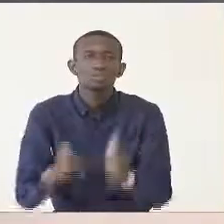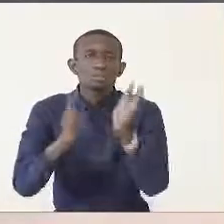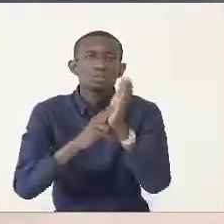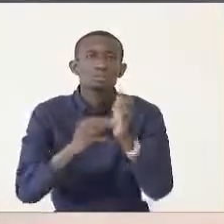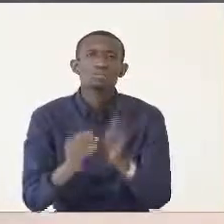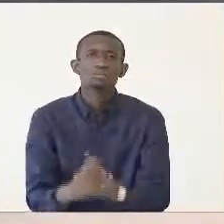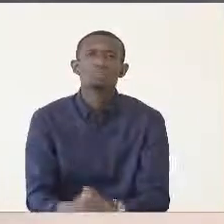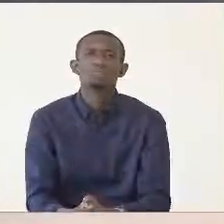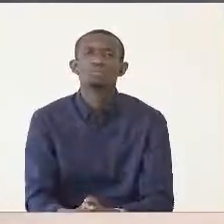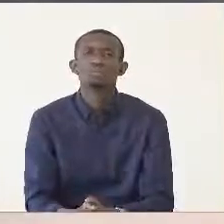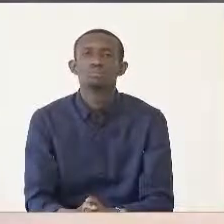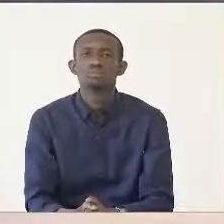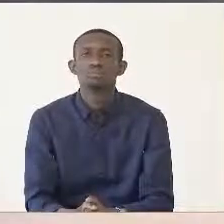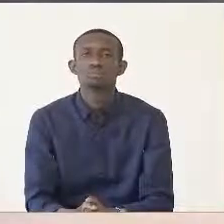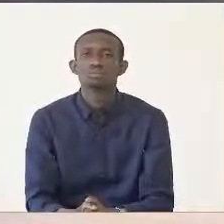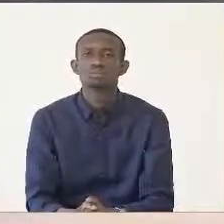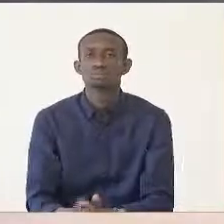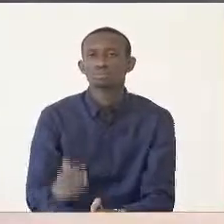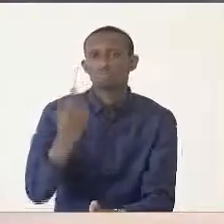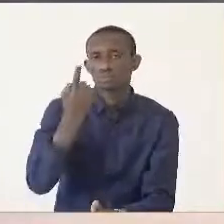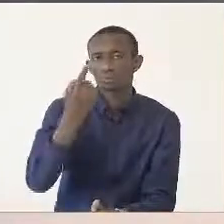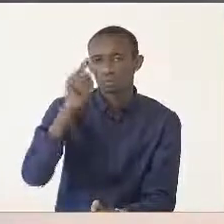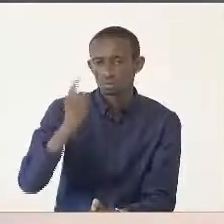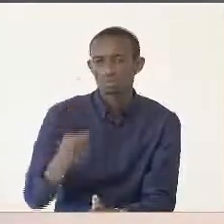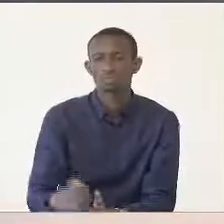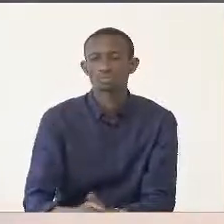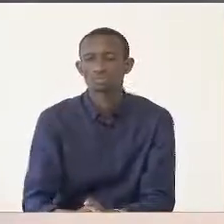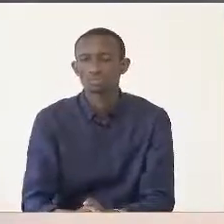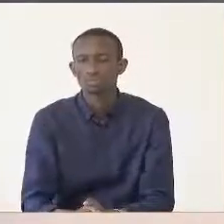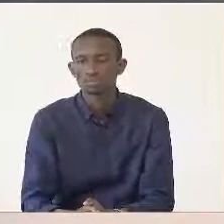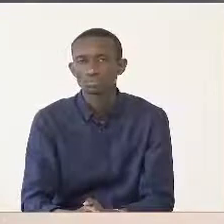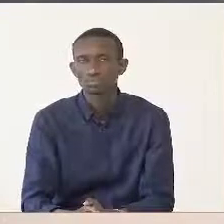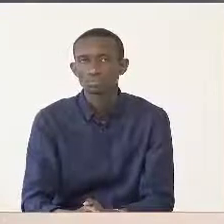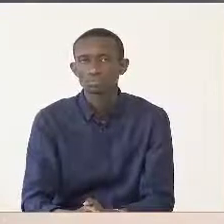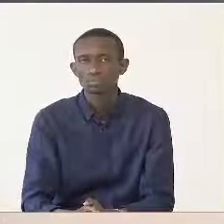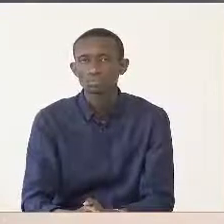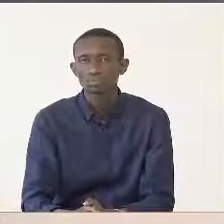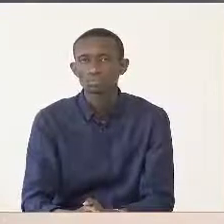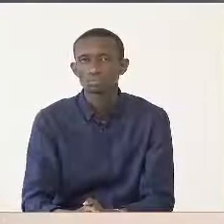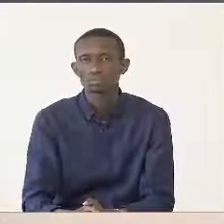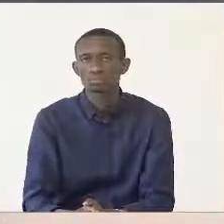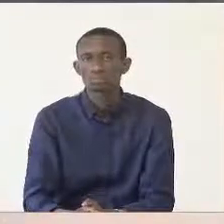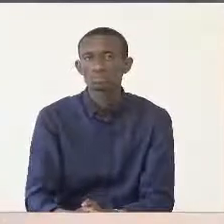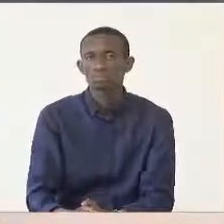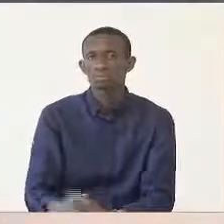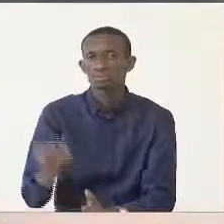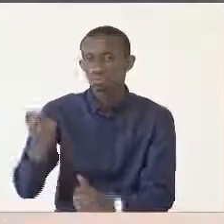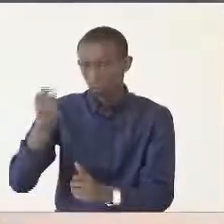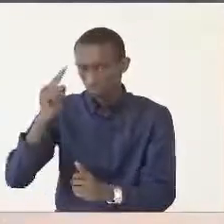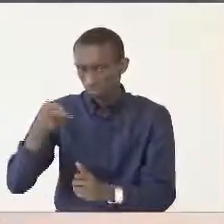to, that is 1, 0, and but we have the same